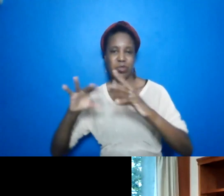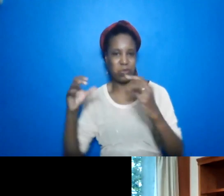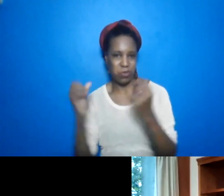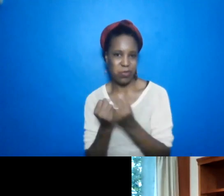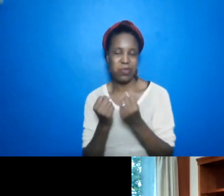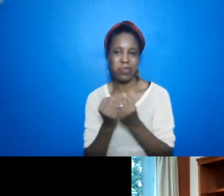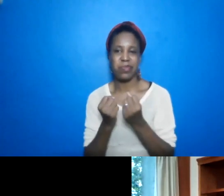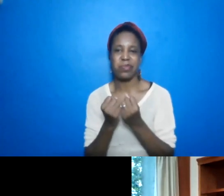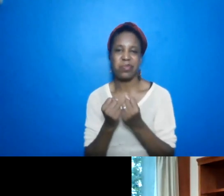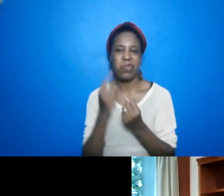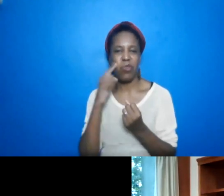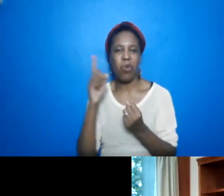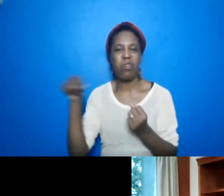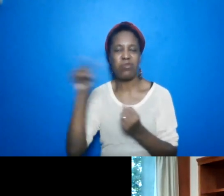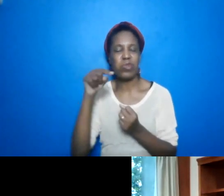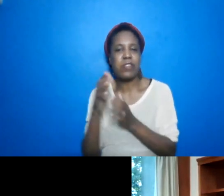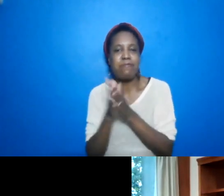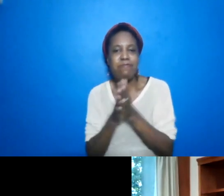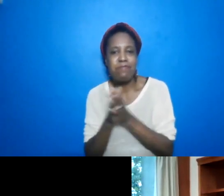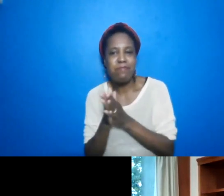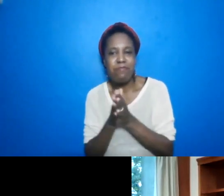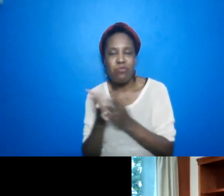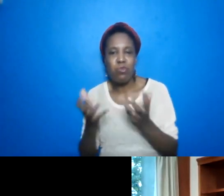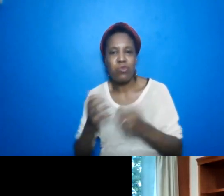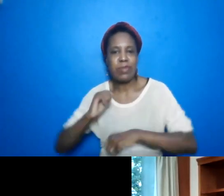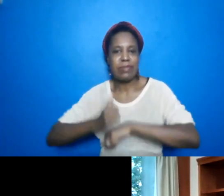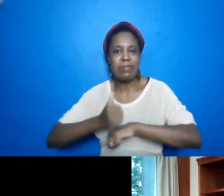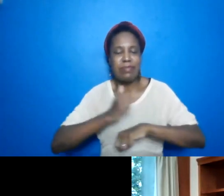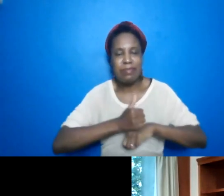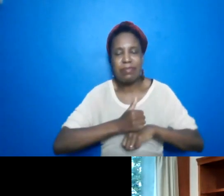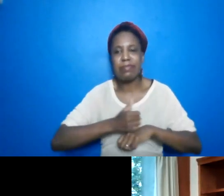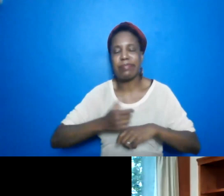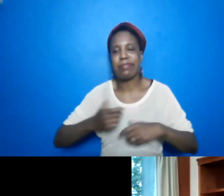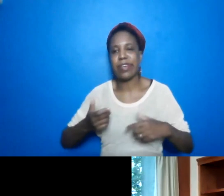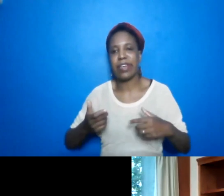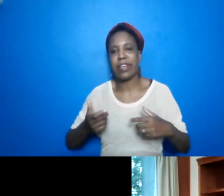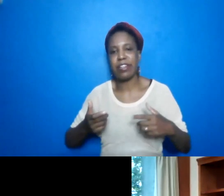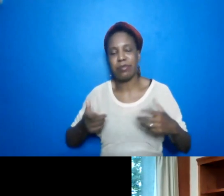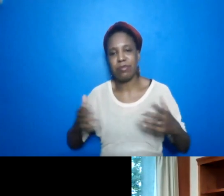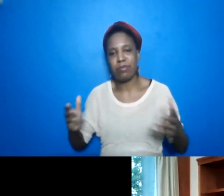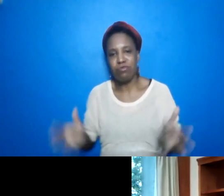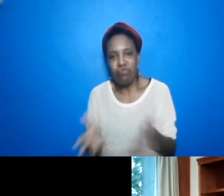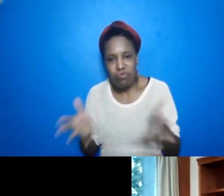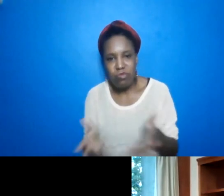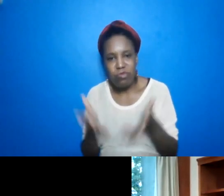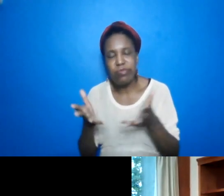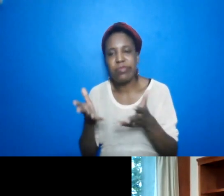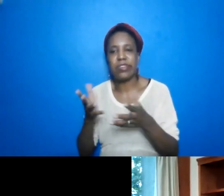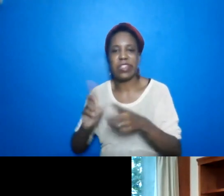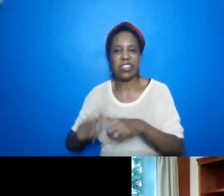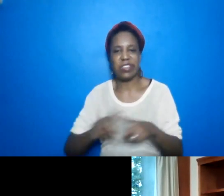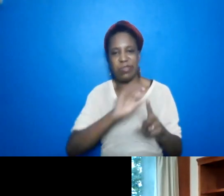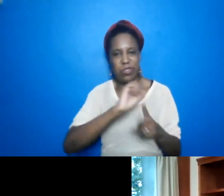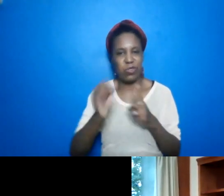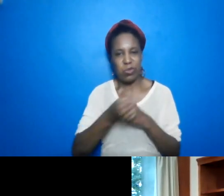of organizational and community settings, because I do think you're right that this kind of